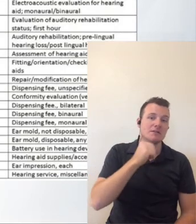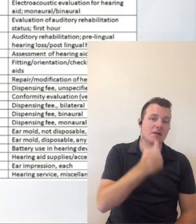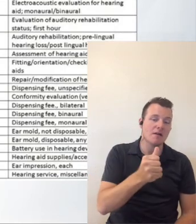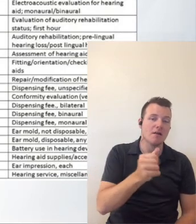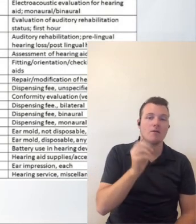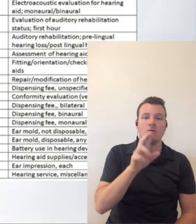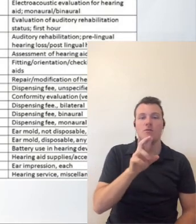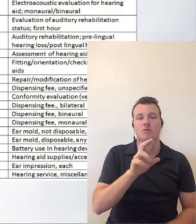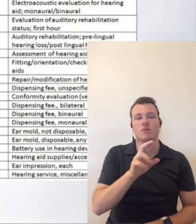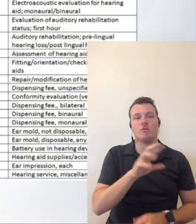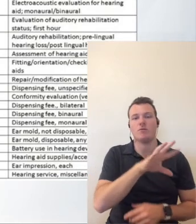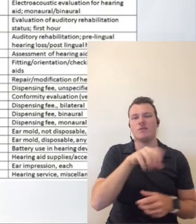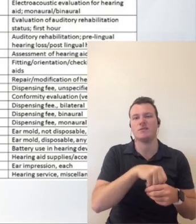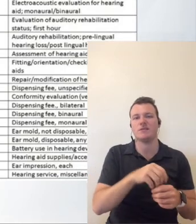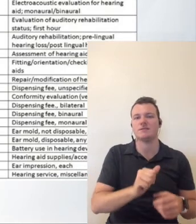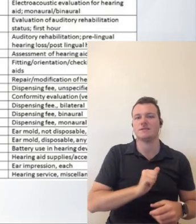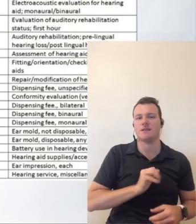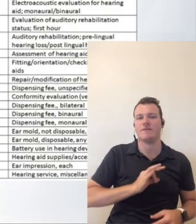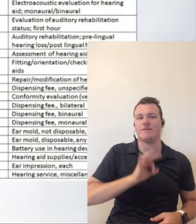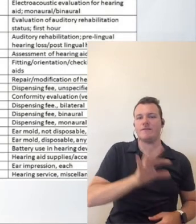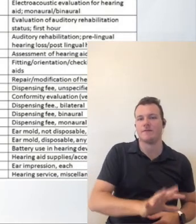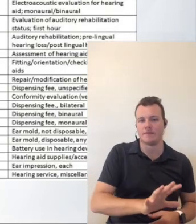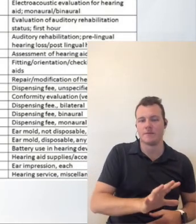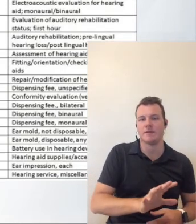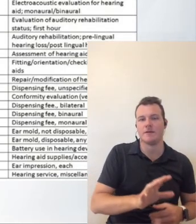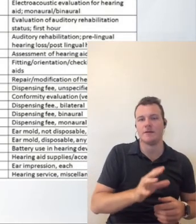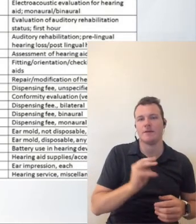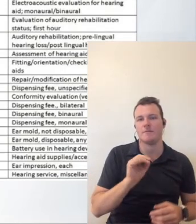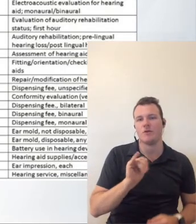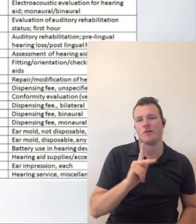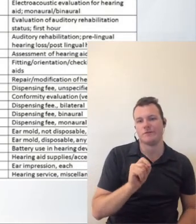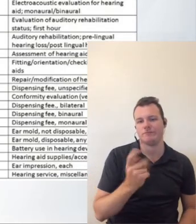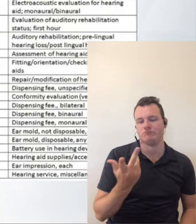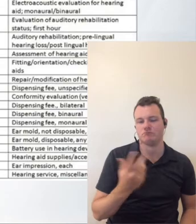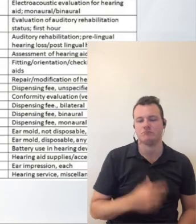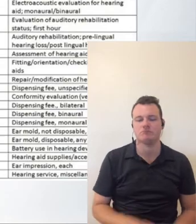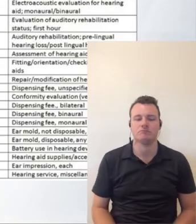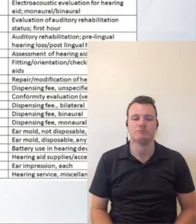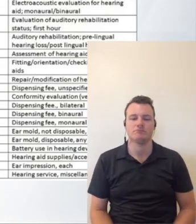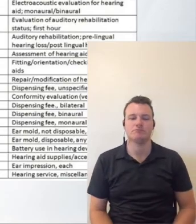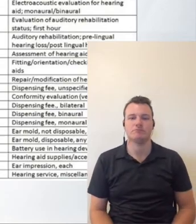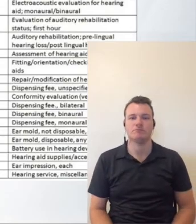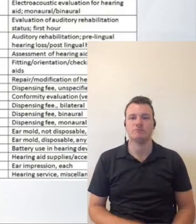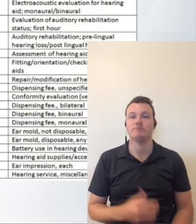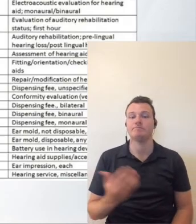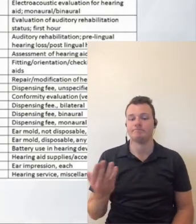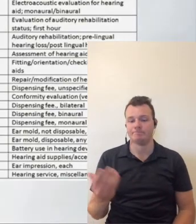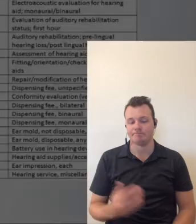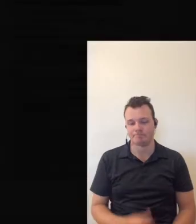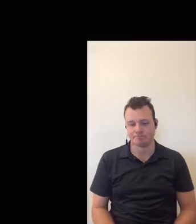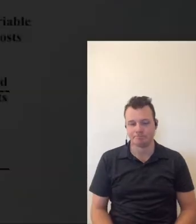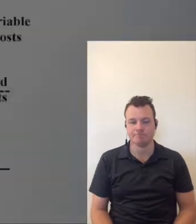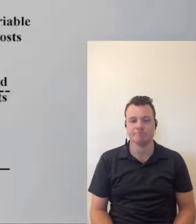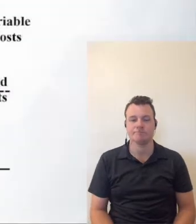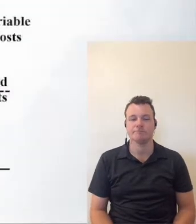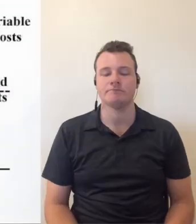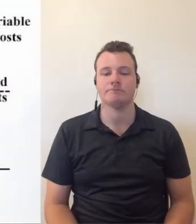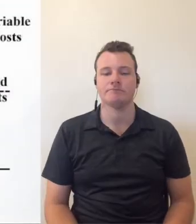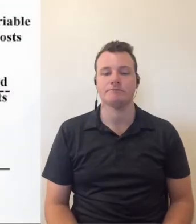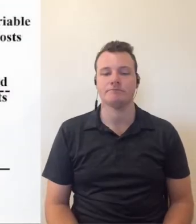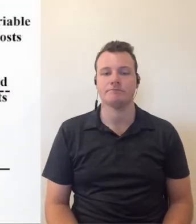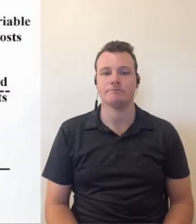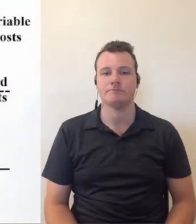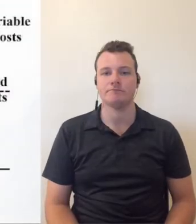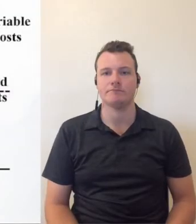working in a self-pay market. Okay. So this is just to give you some framework here. Next slide, please.